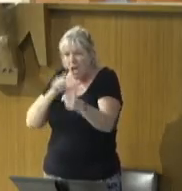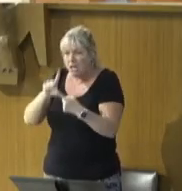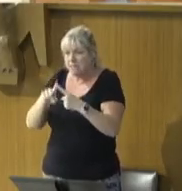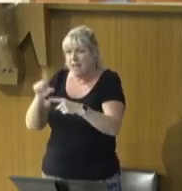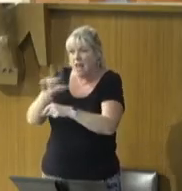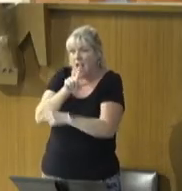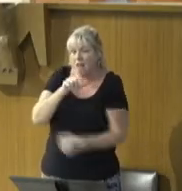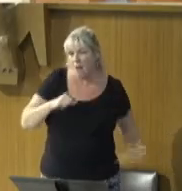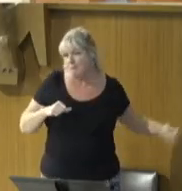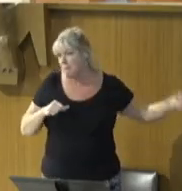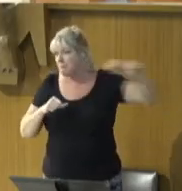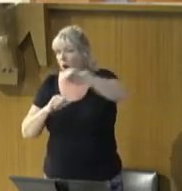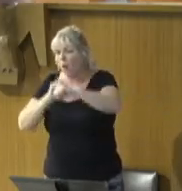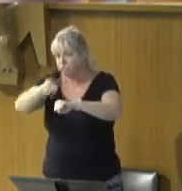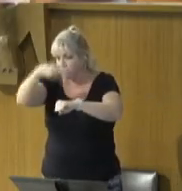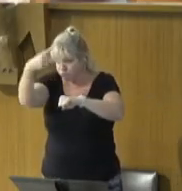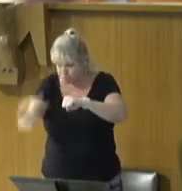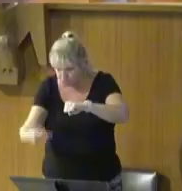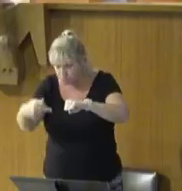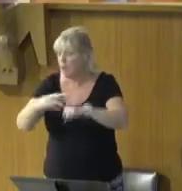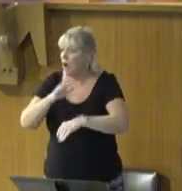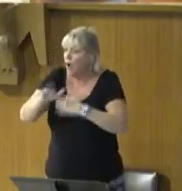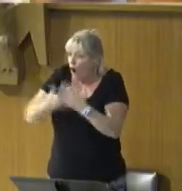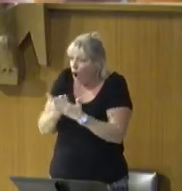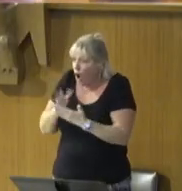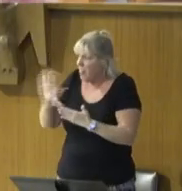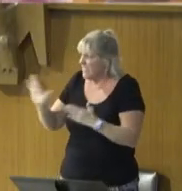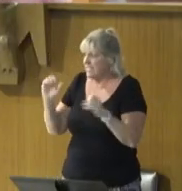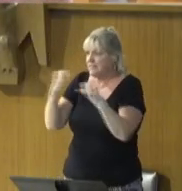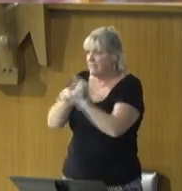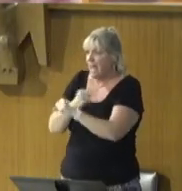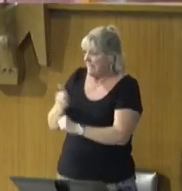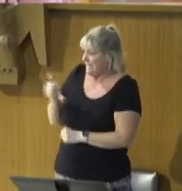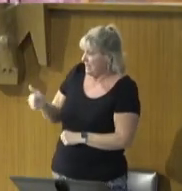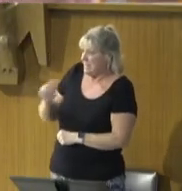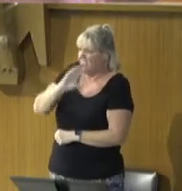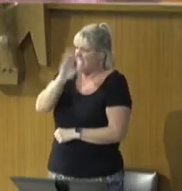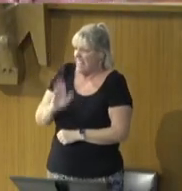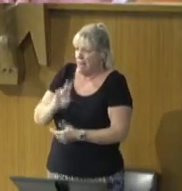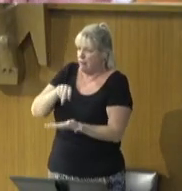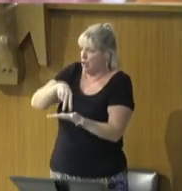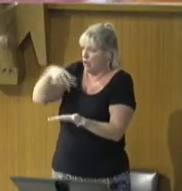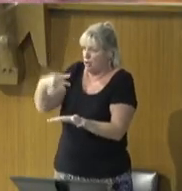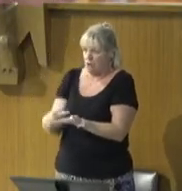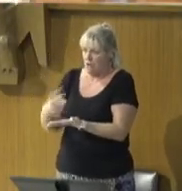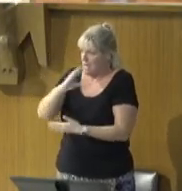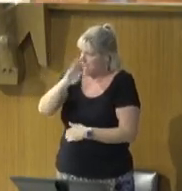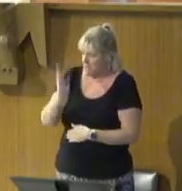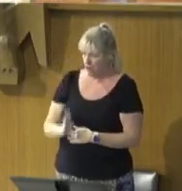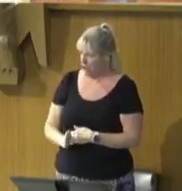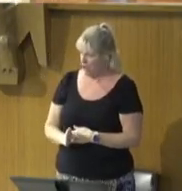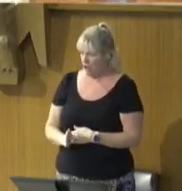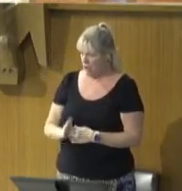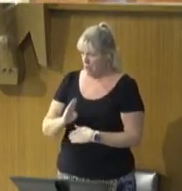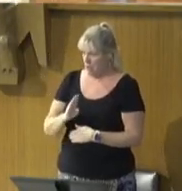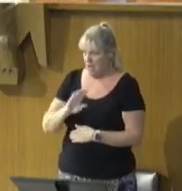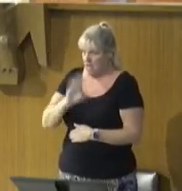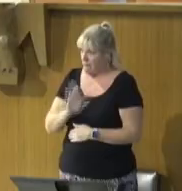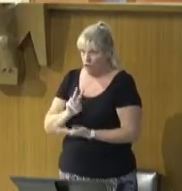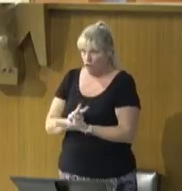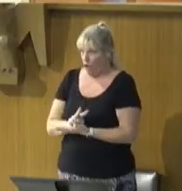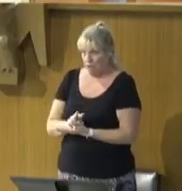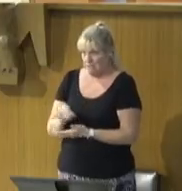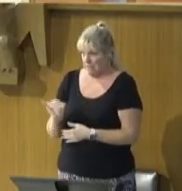hook to win the fight. In all of his fights, he had never even been knocked down, let alone lost.